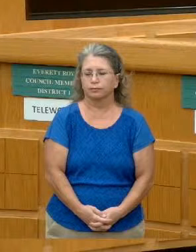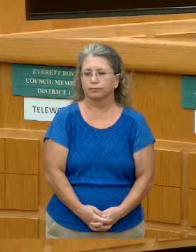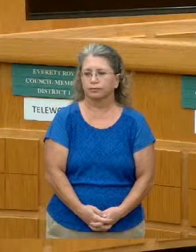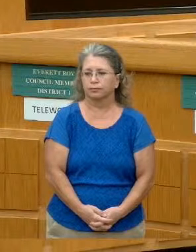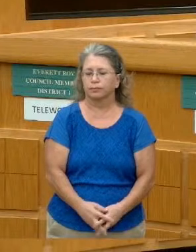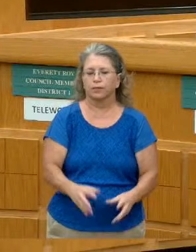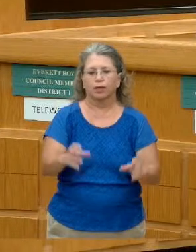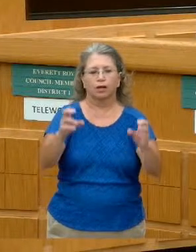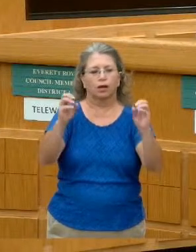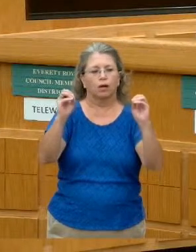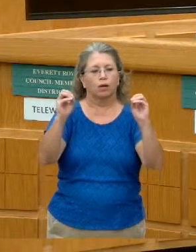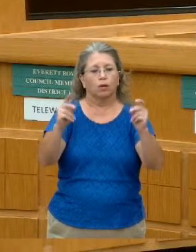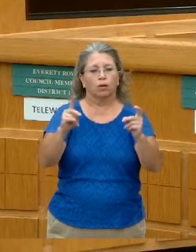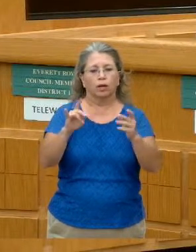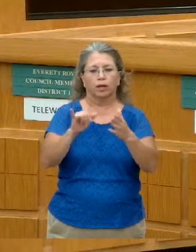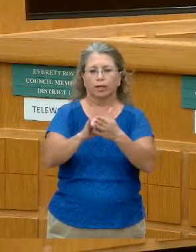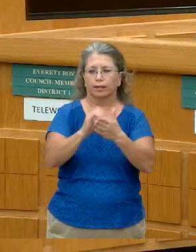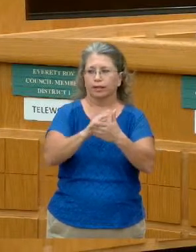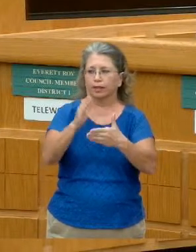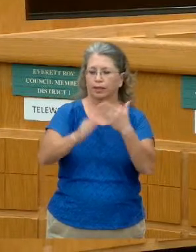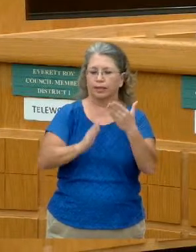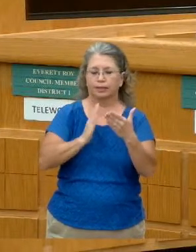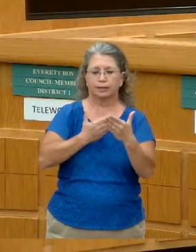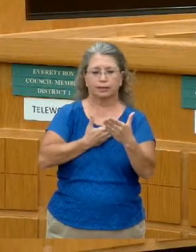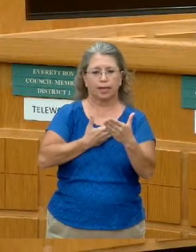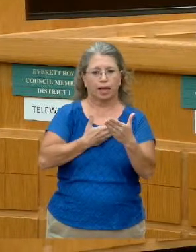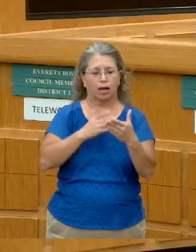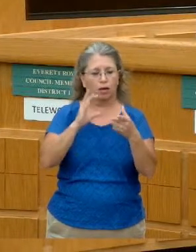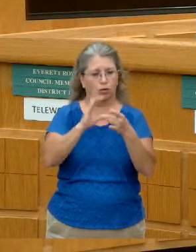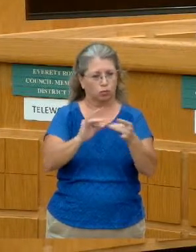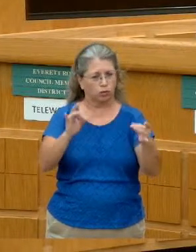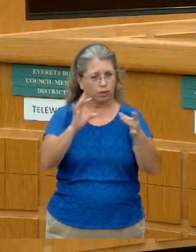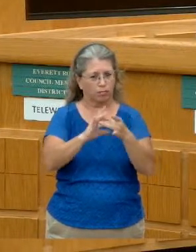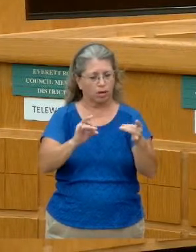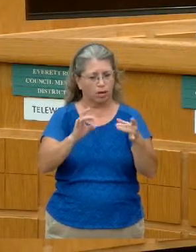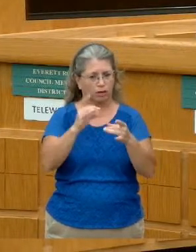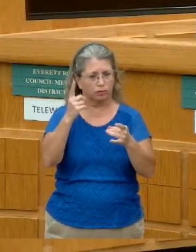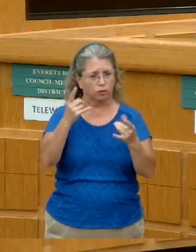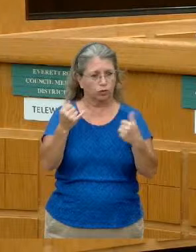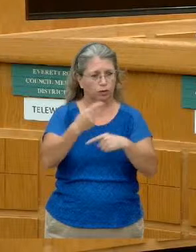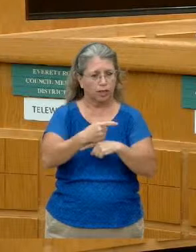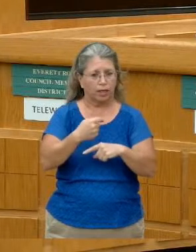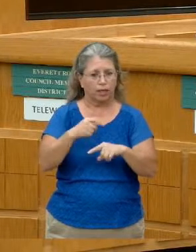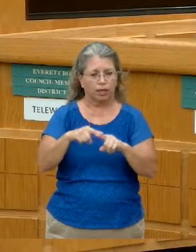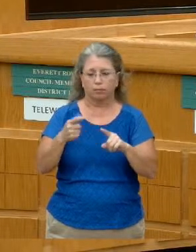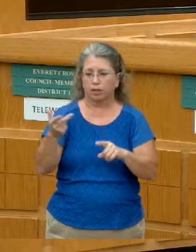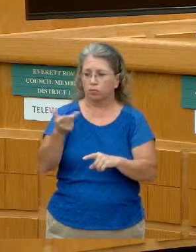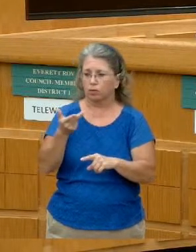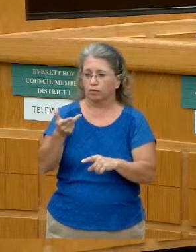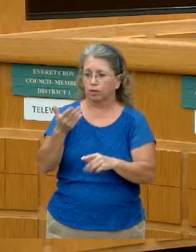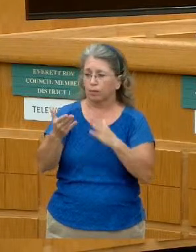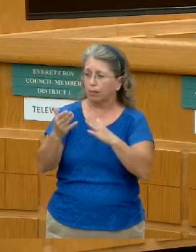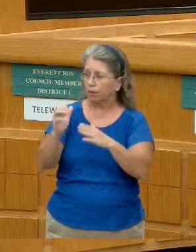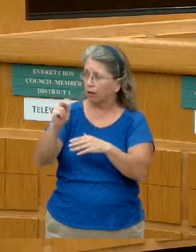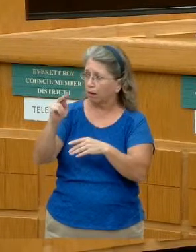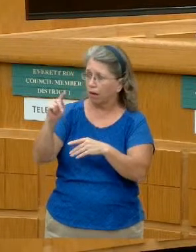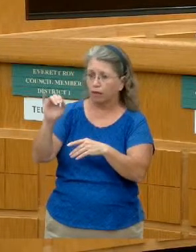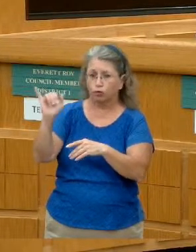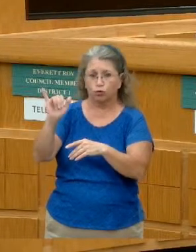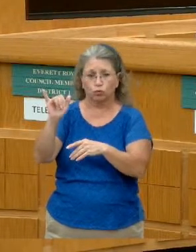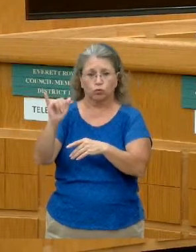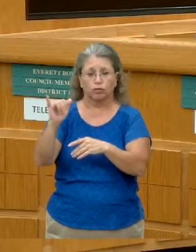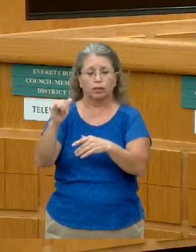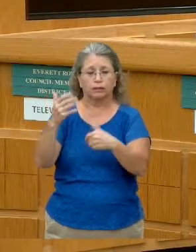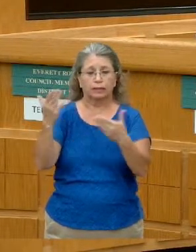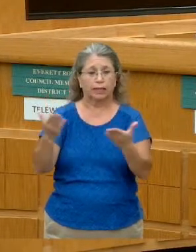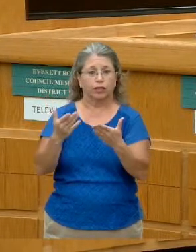Okay, that concludes our prepared remarks for today. The judge, myself, and the mayor, and Annette possibly via Skype are available if there's